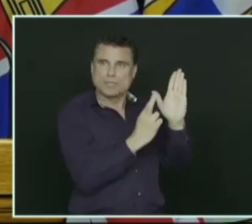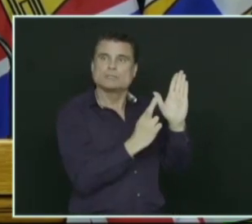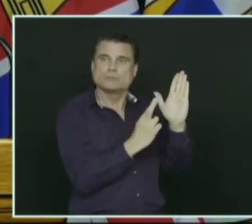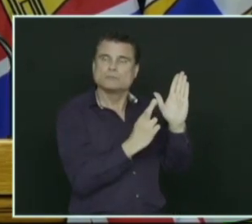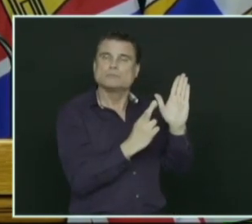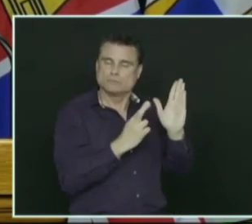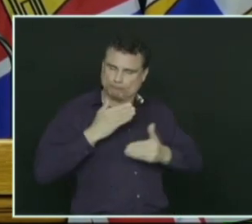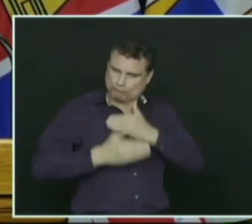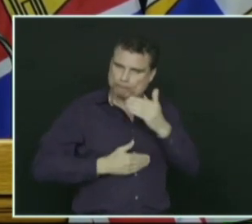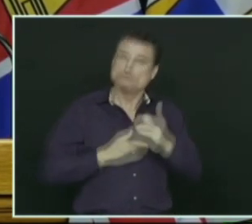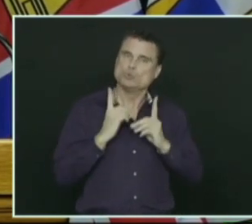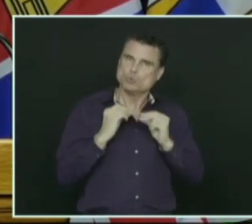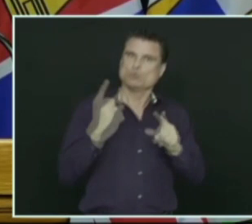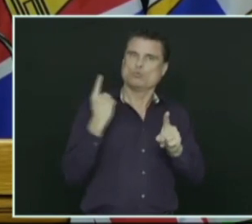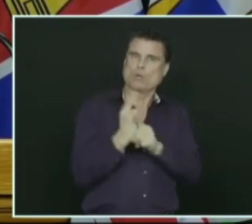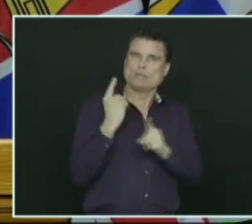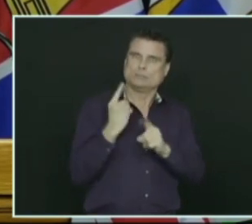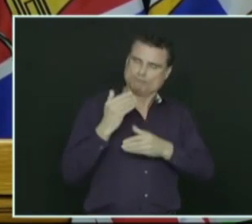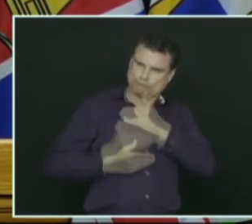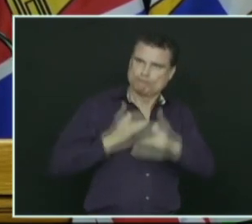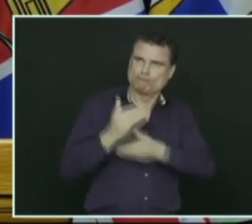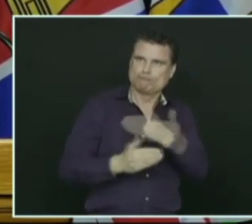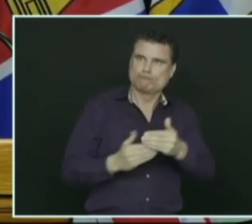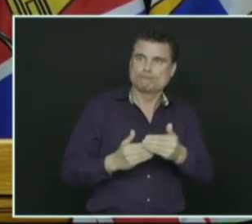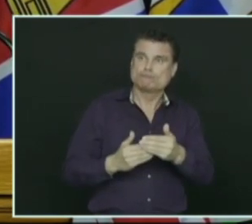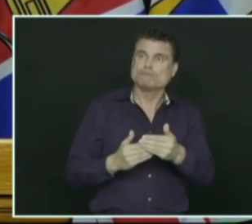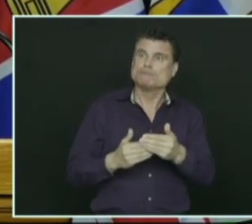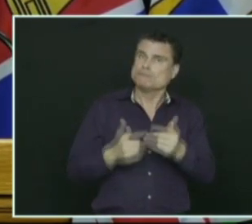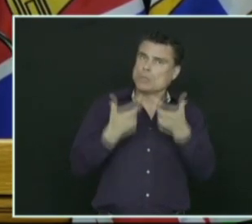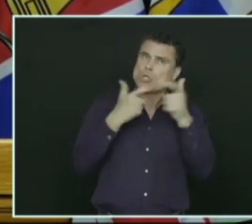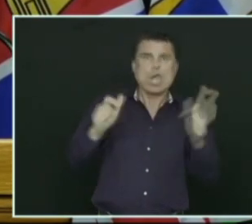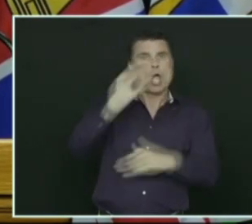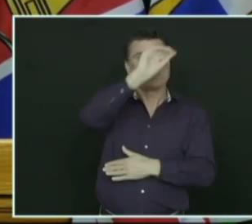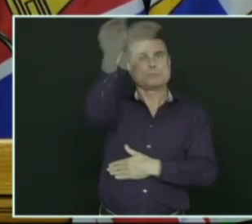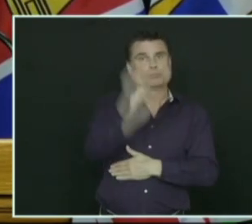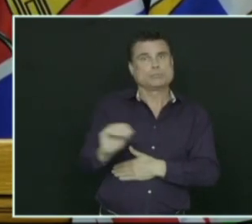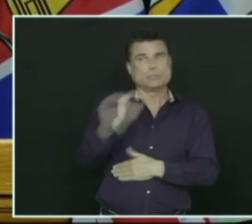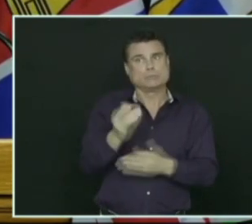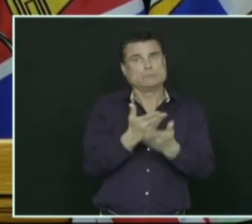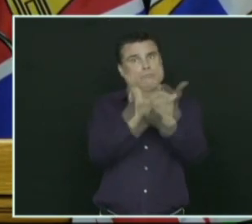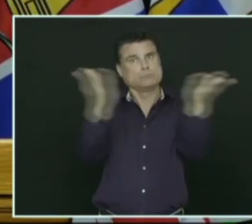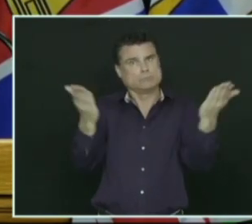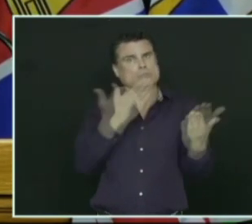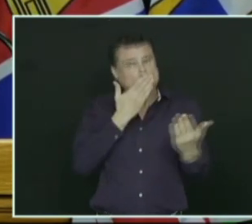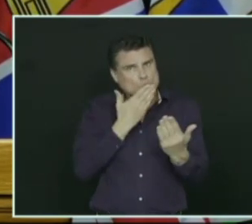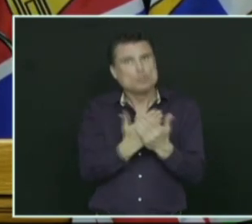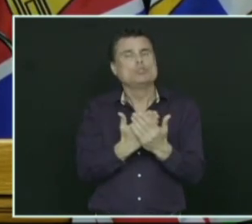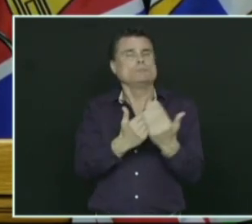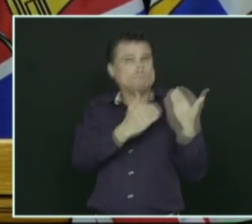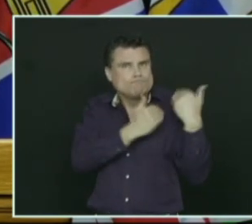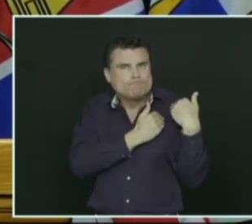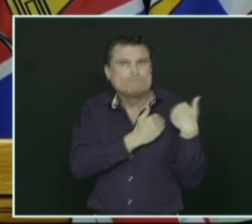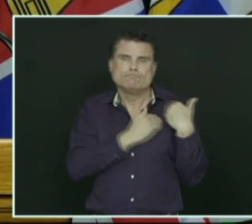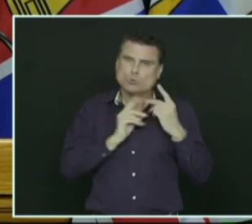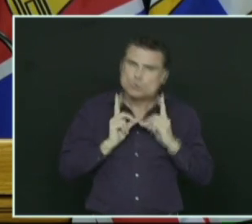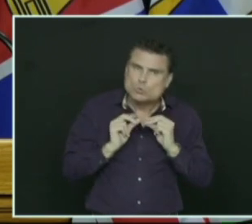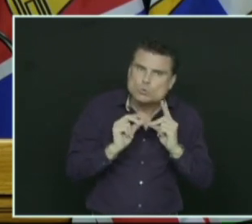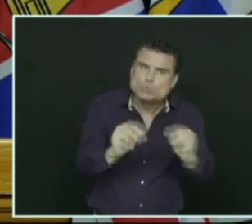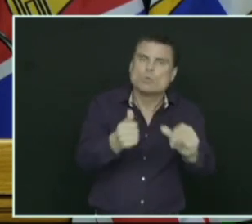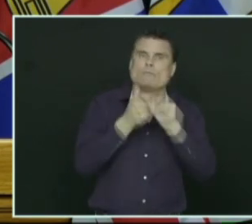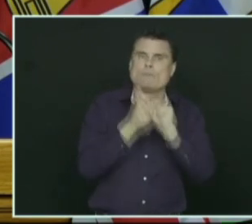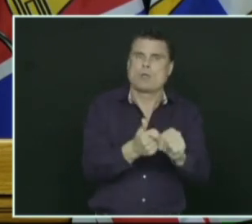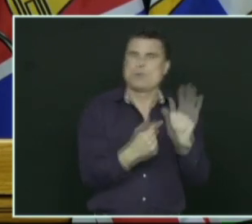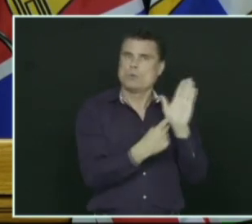be playing catch up in some of the outbreaks at long-term care centers. In order to try to get ahead of the outbreak at